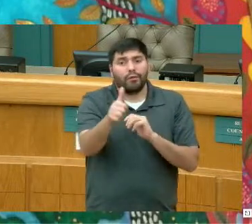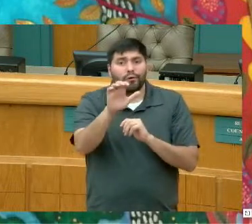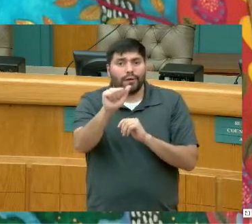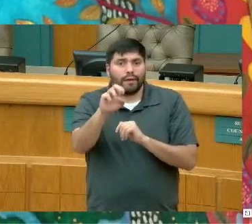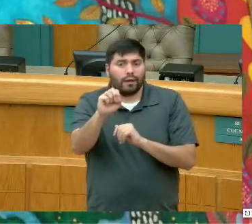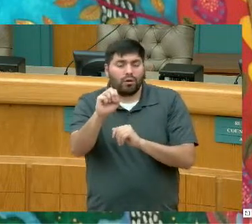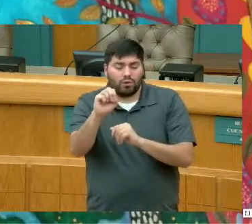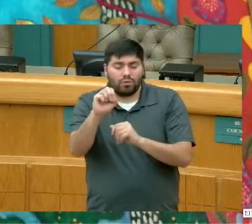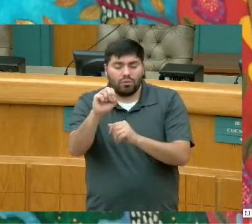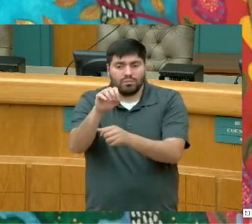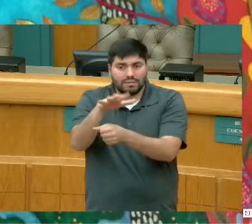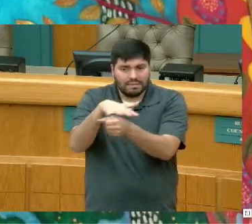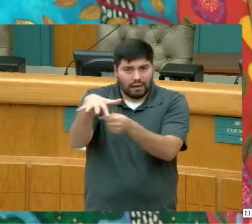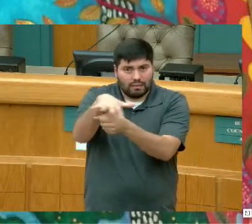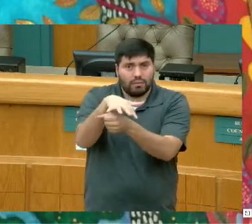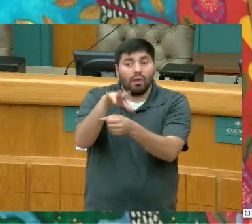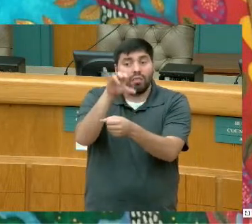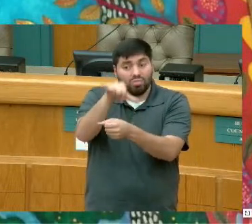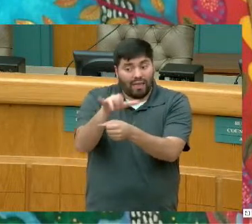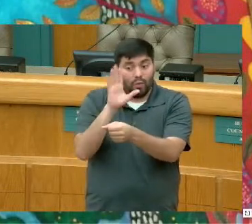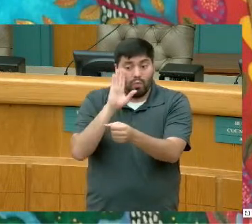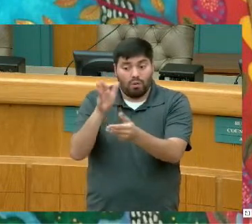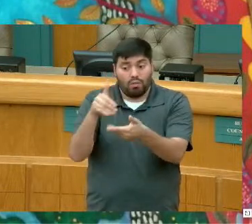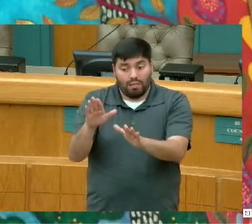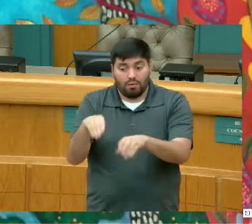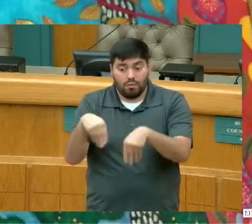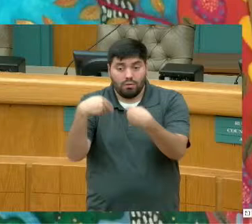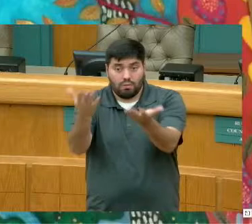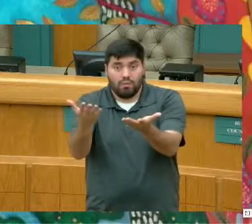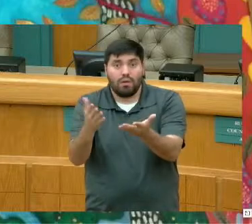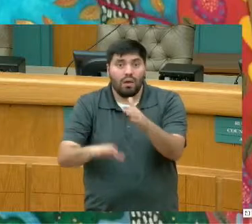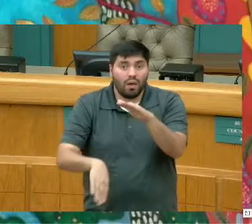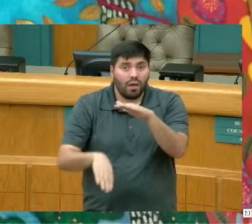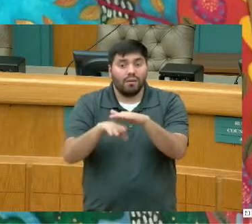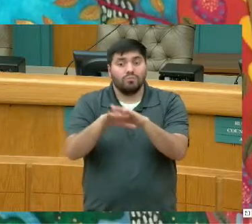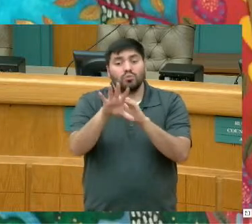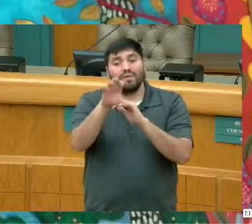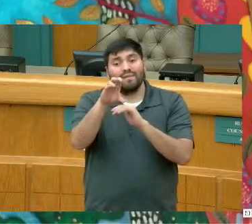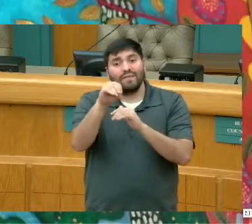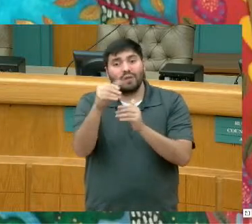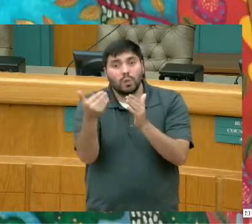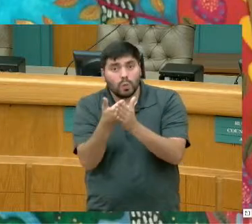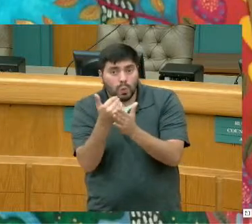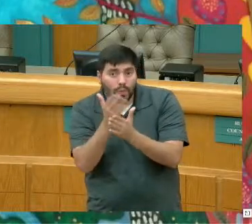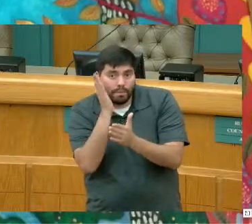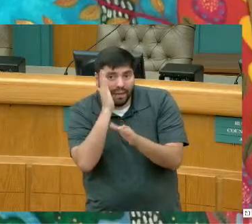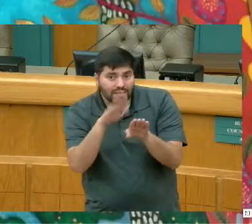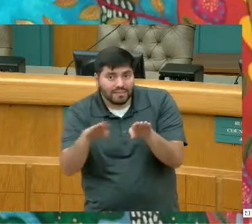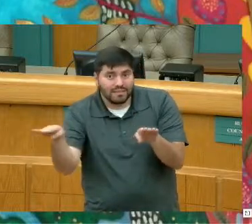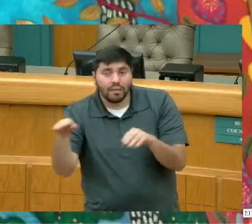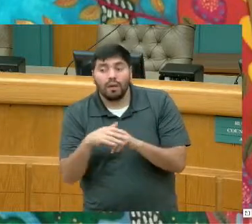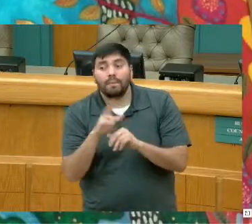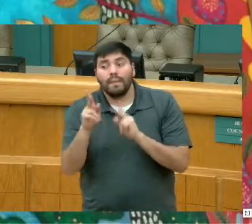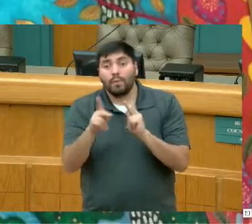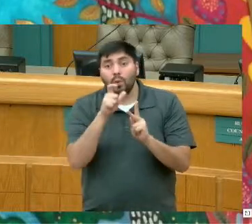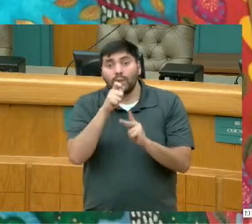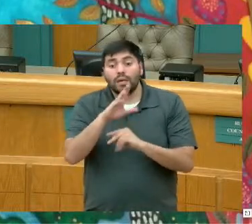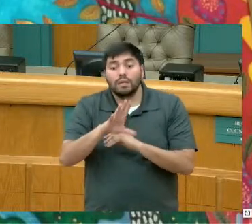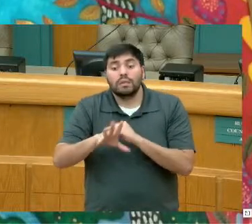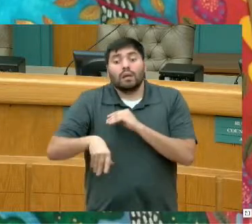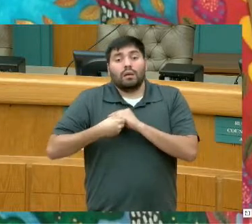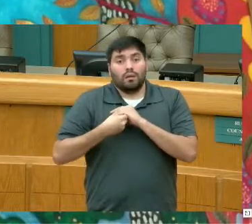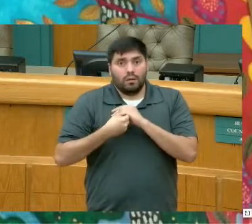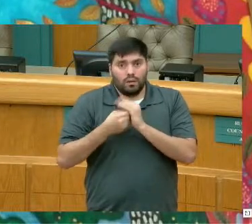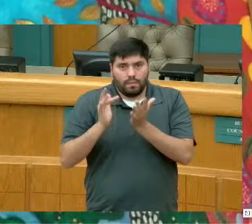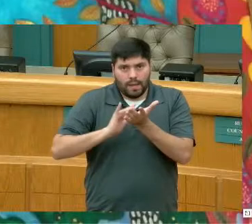site. And this site will allow us to provide care for up to 50 new beds, people who will need